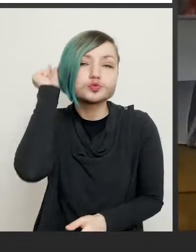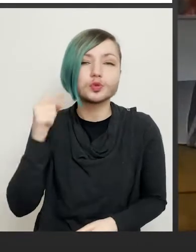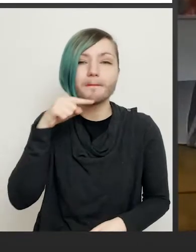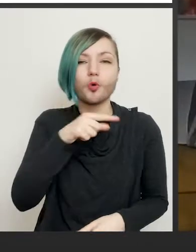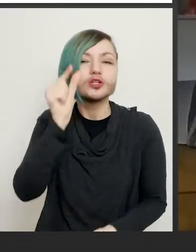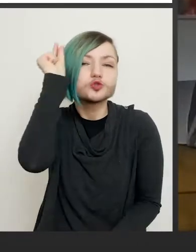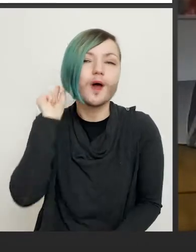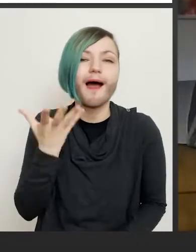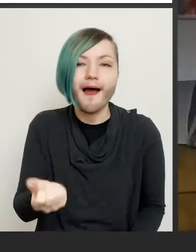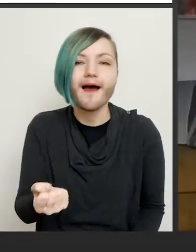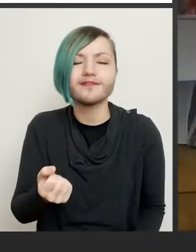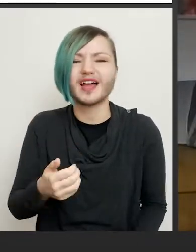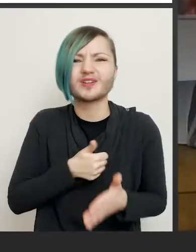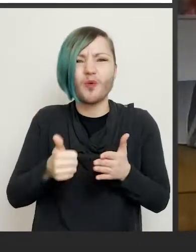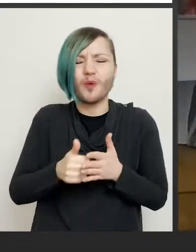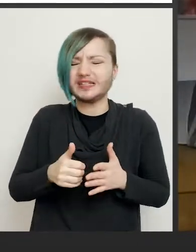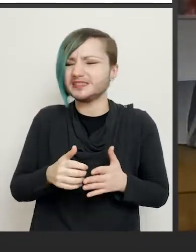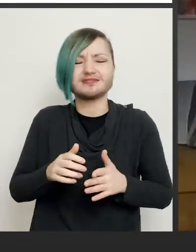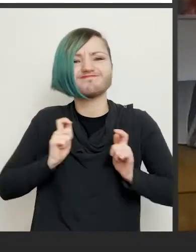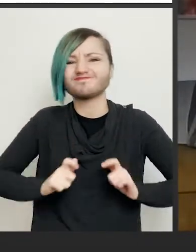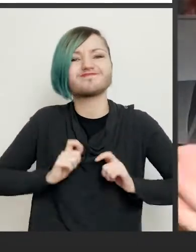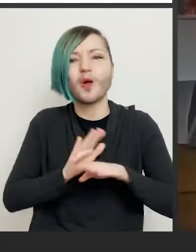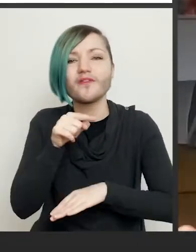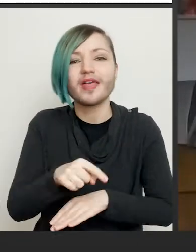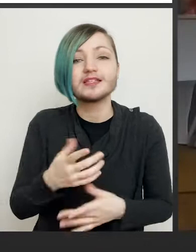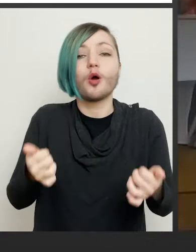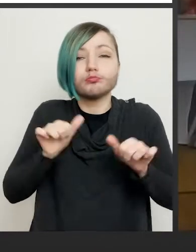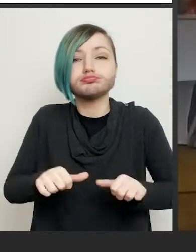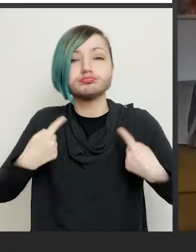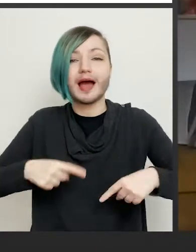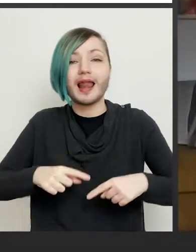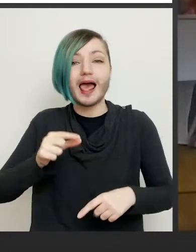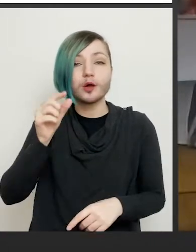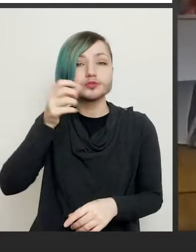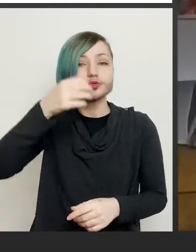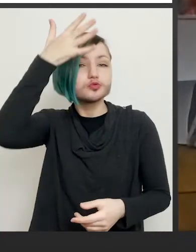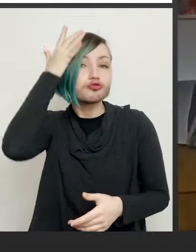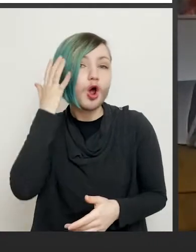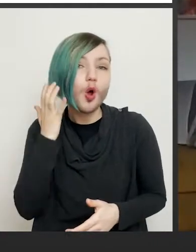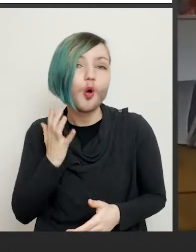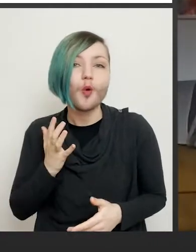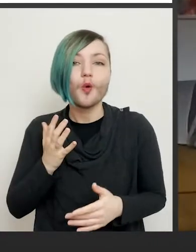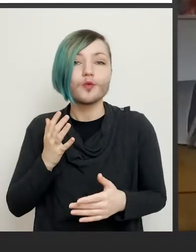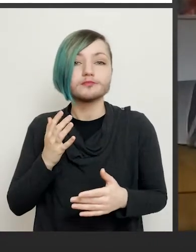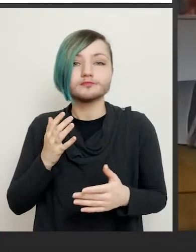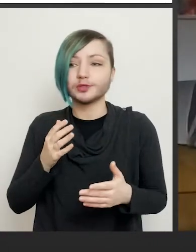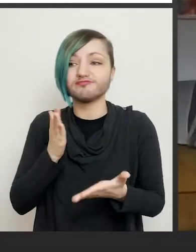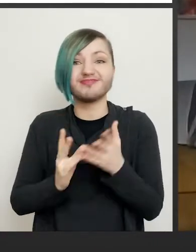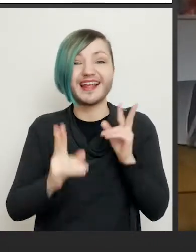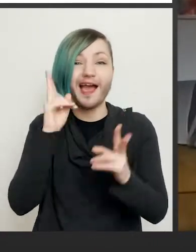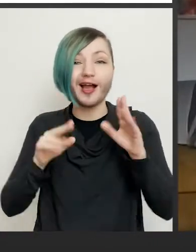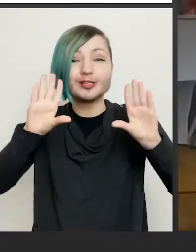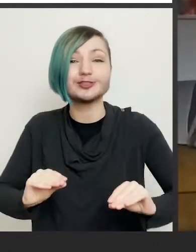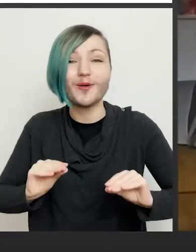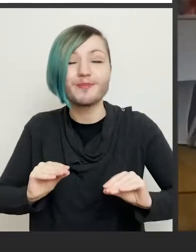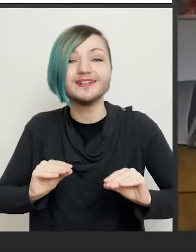made me feel quite bad. So when I was finally able to grow my hair, I just haven't basically cut it ever since. So that was like a part of my dysphoria that was really